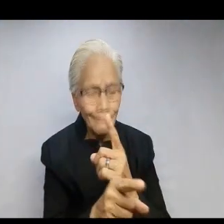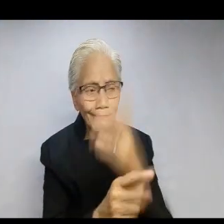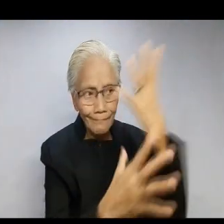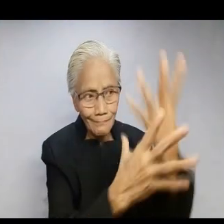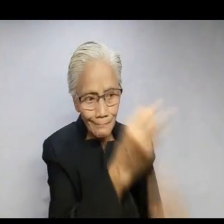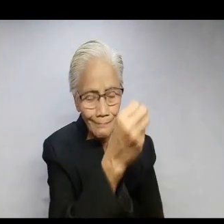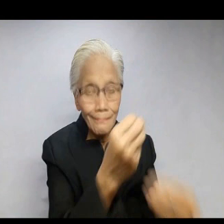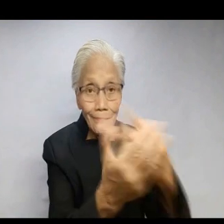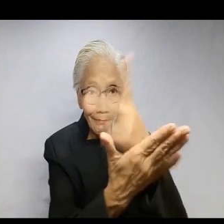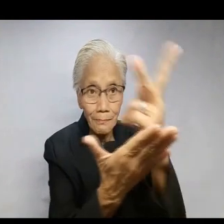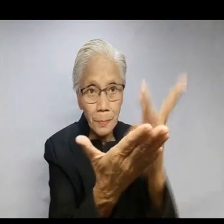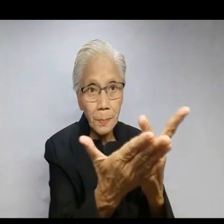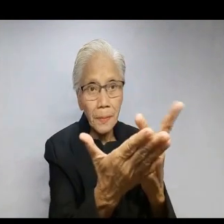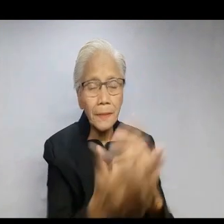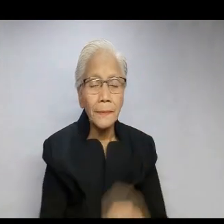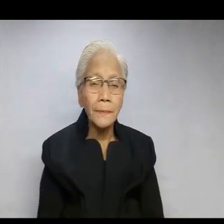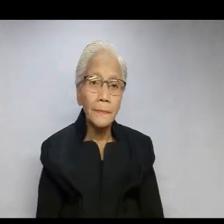missing piece.